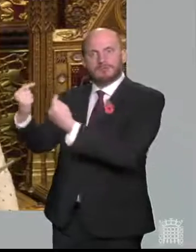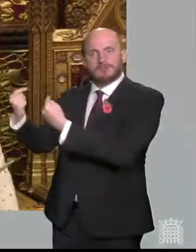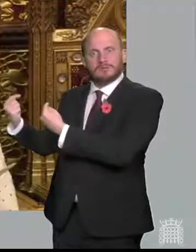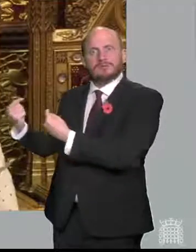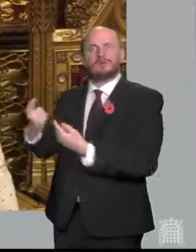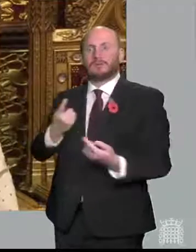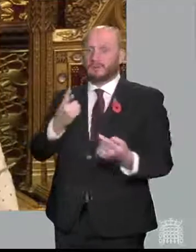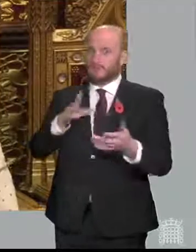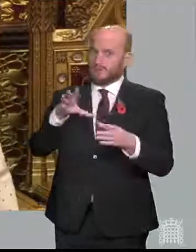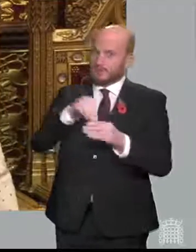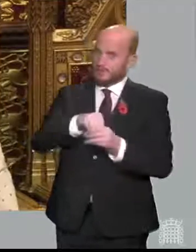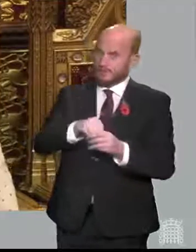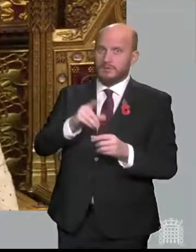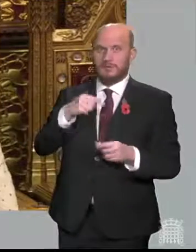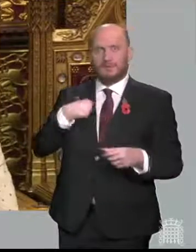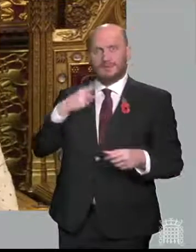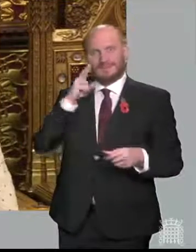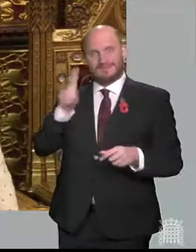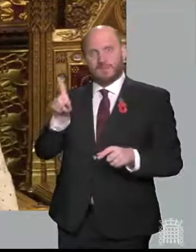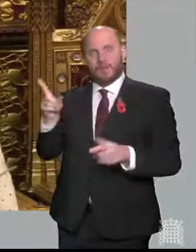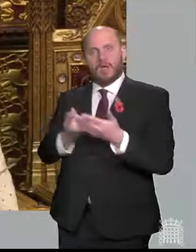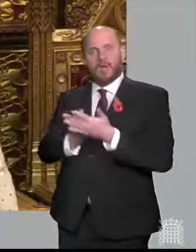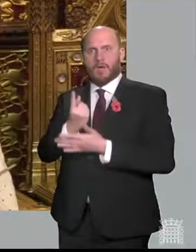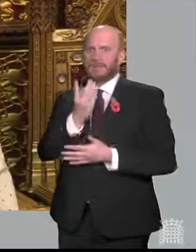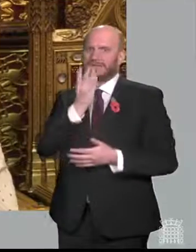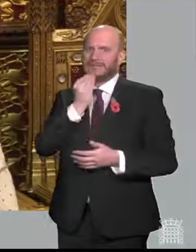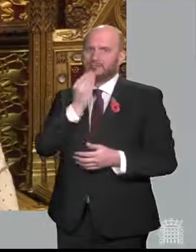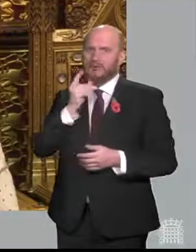of terrorism against the people of Israel,